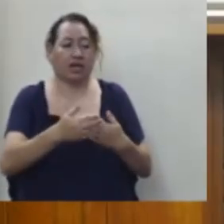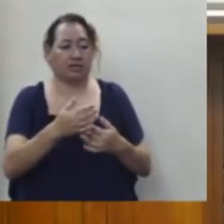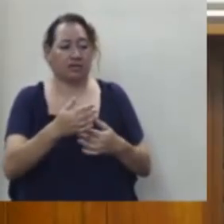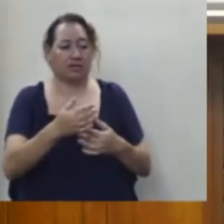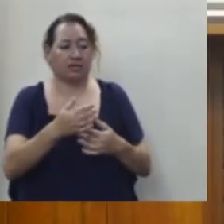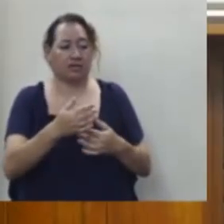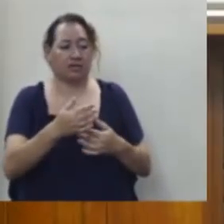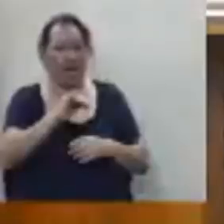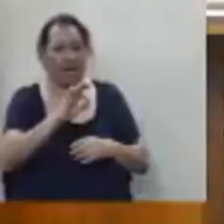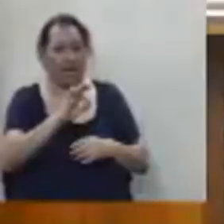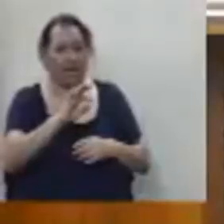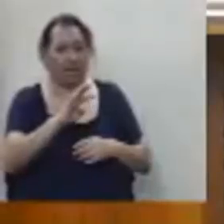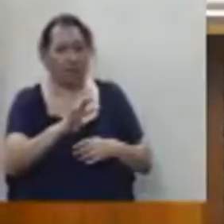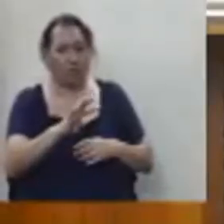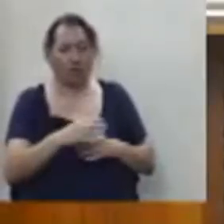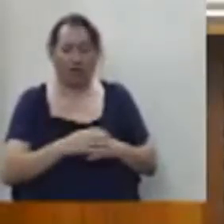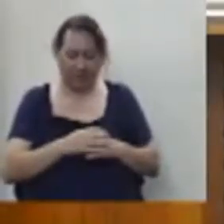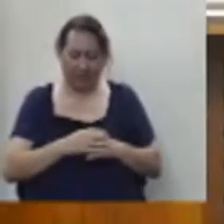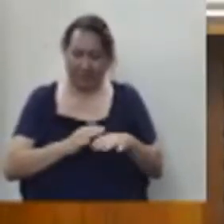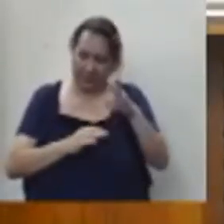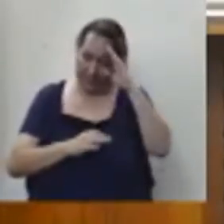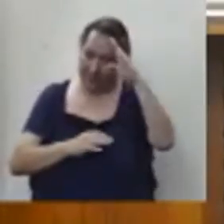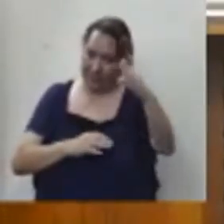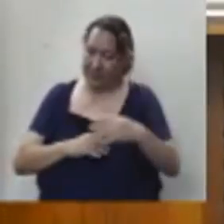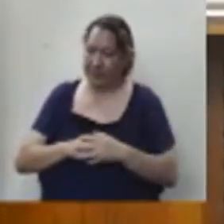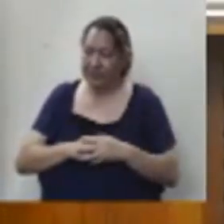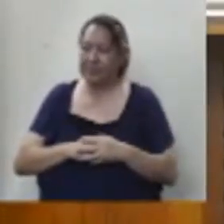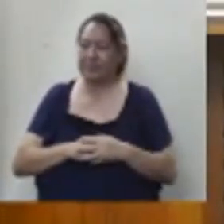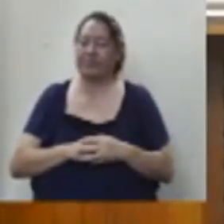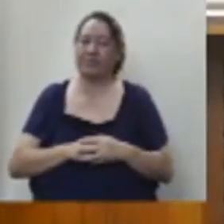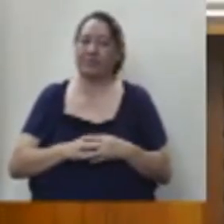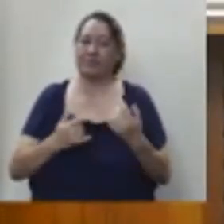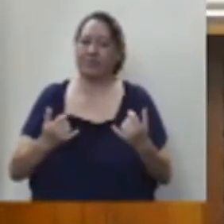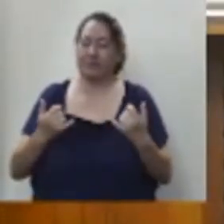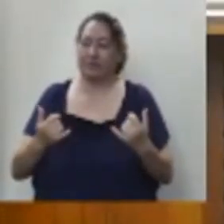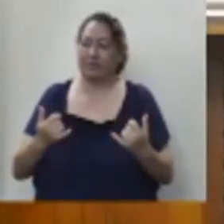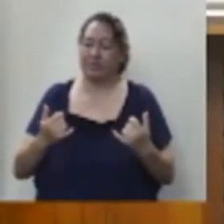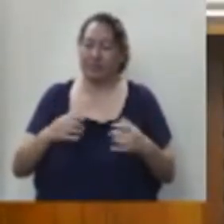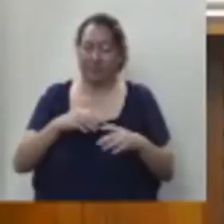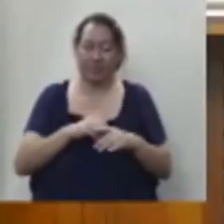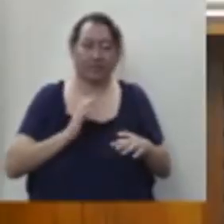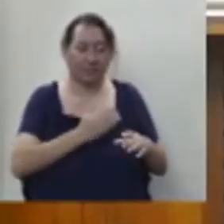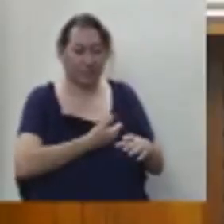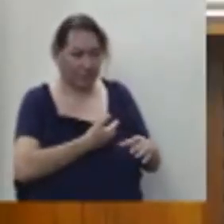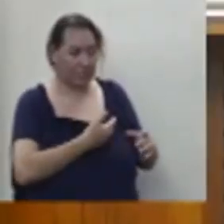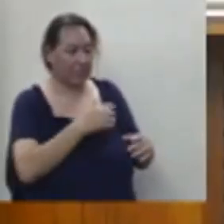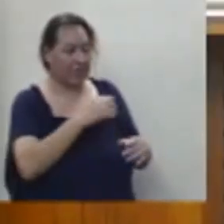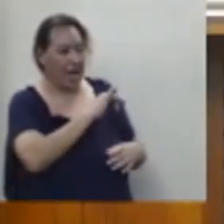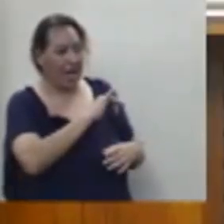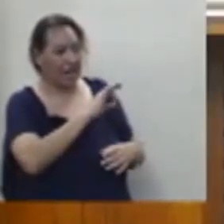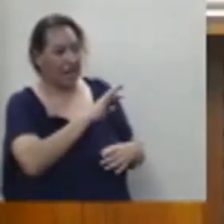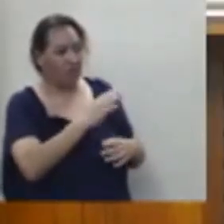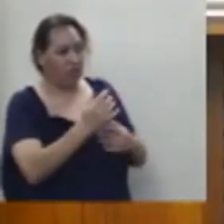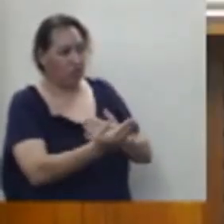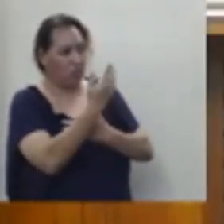Hi. So Dr. Hao Win was on our Containing COVID radio show on I-94 this morning, and he mentioned that Guam